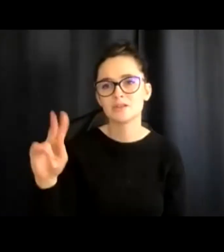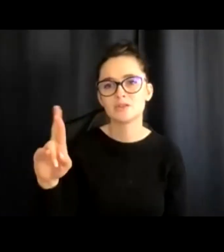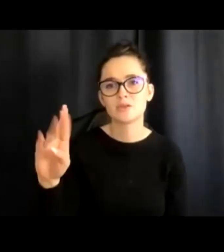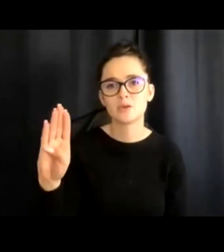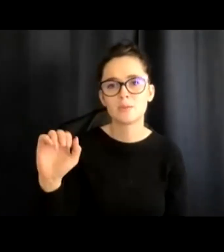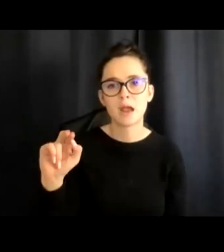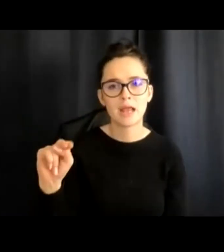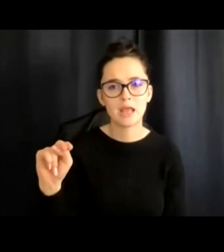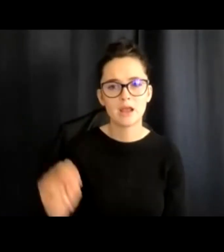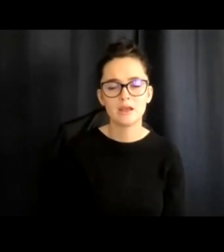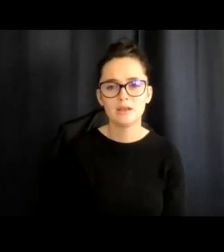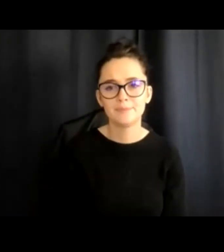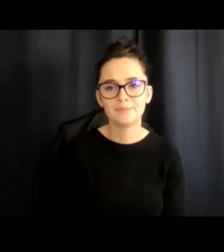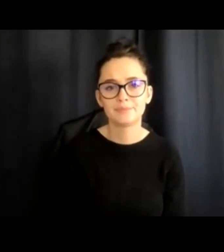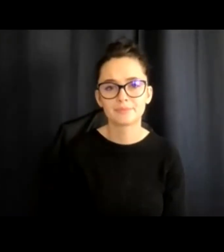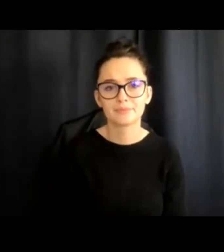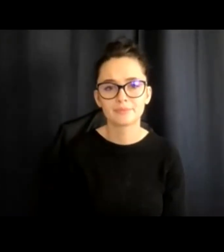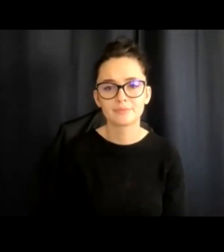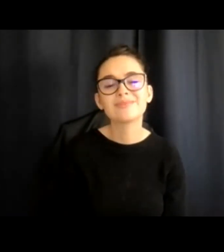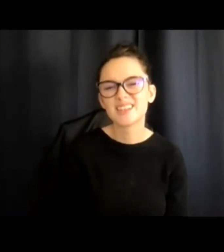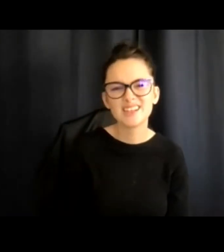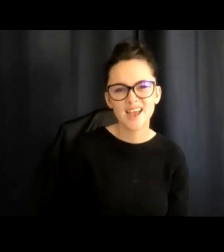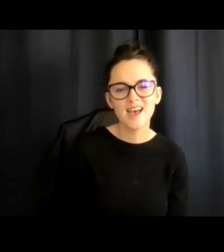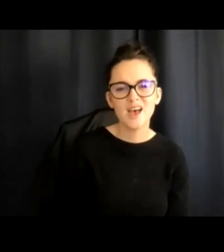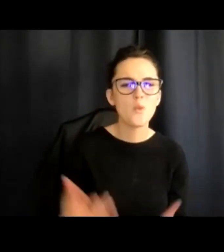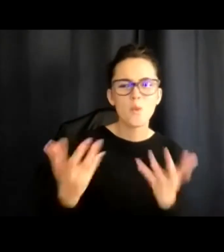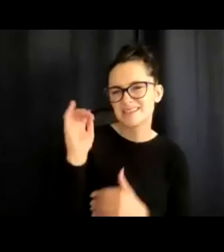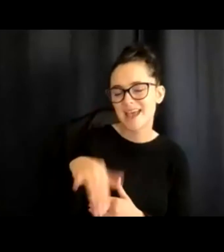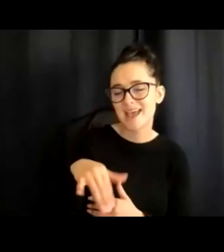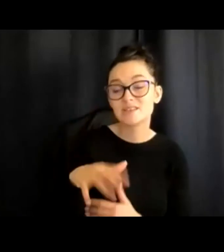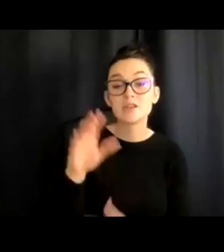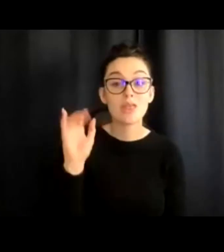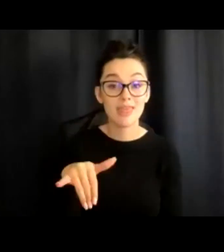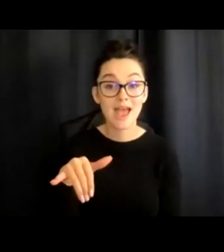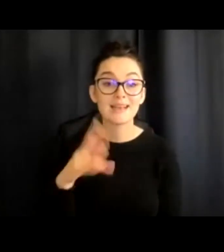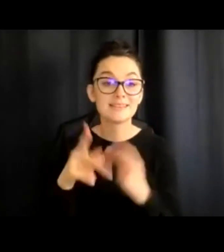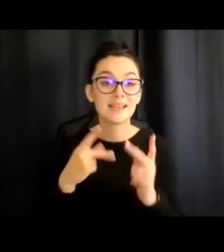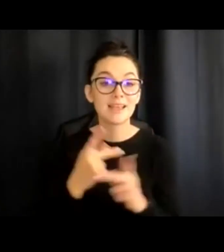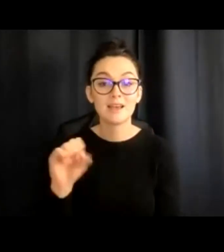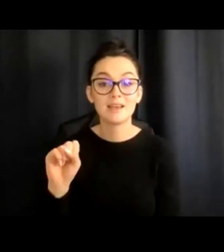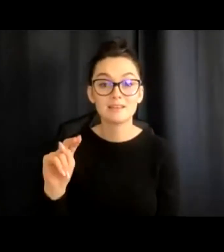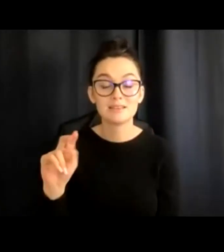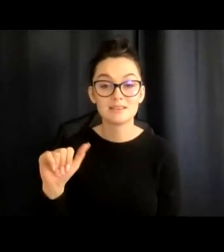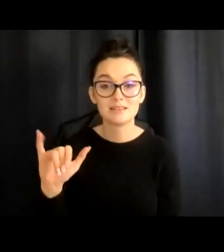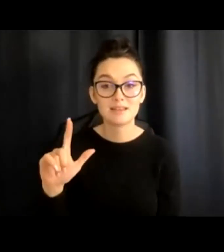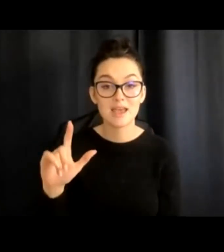What is a black turban? Yeah. A black turban is a snail shell.